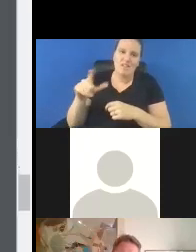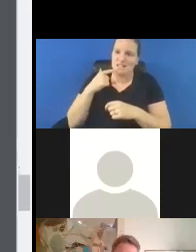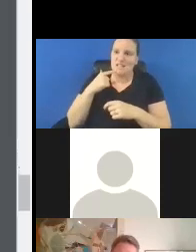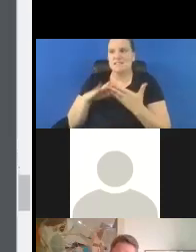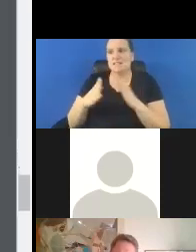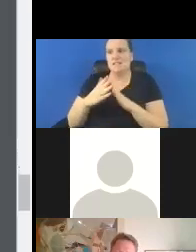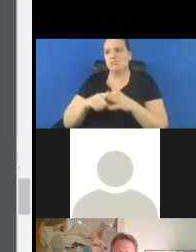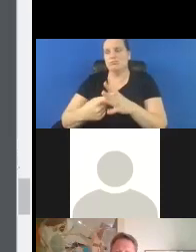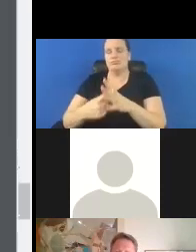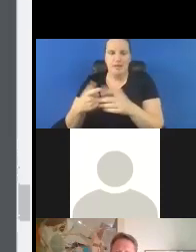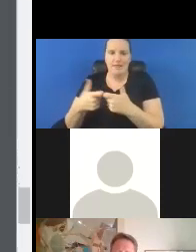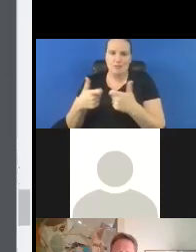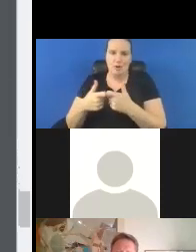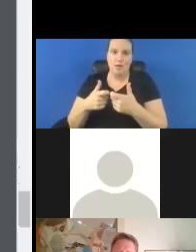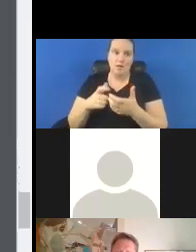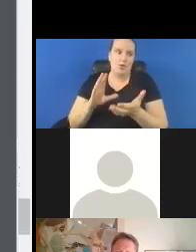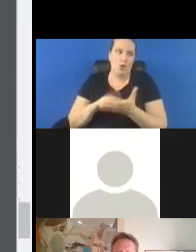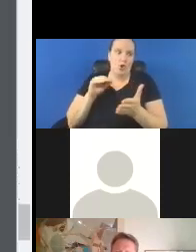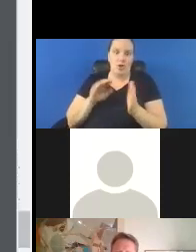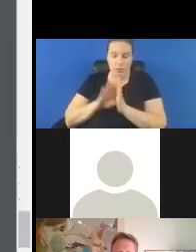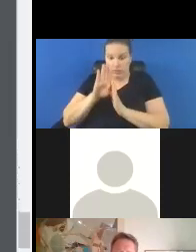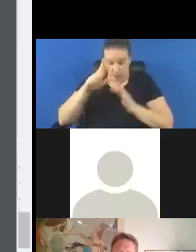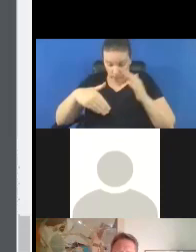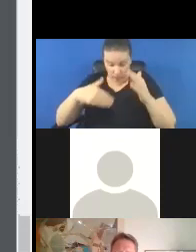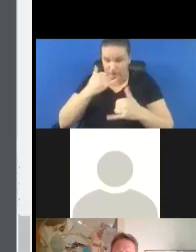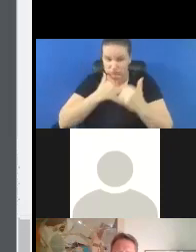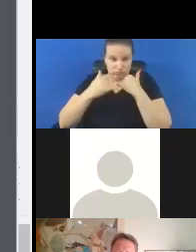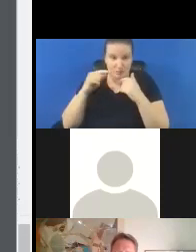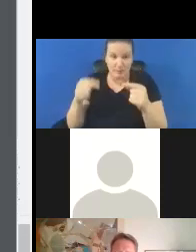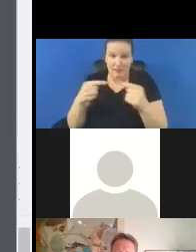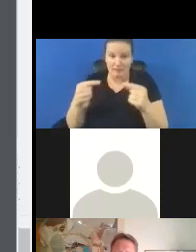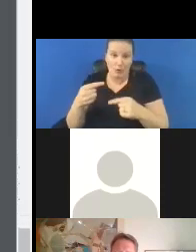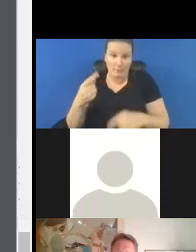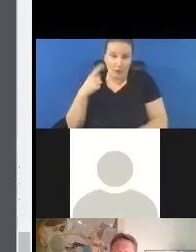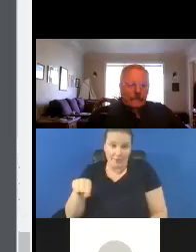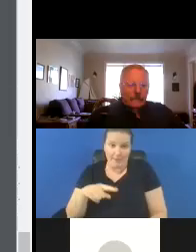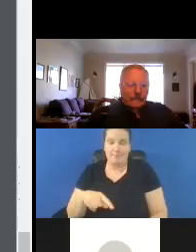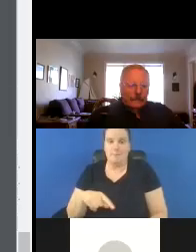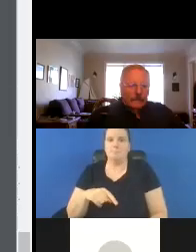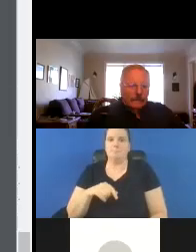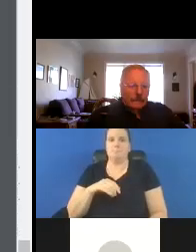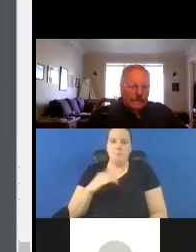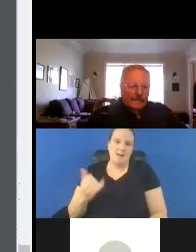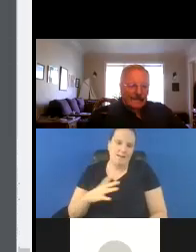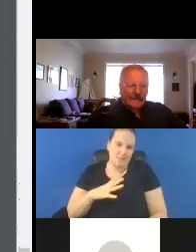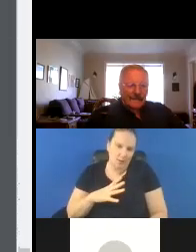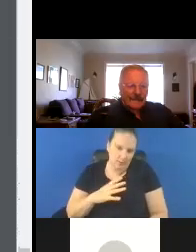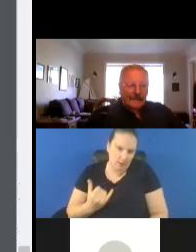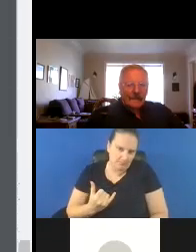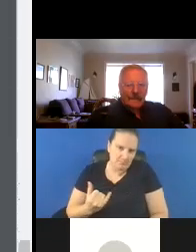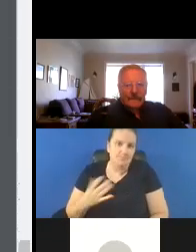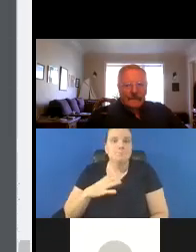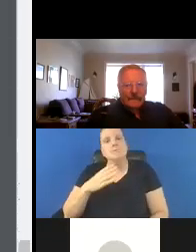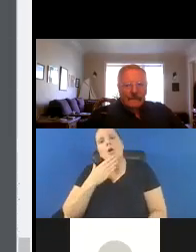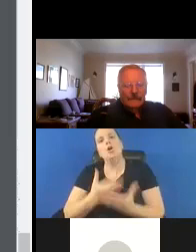and the learning curve made it kind of more painful, Okay. but it's fine now. Okay. All right. Good to